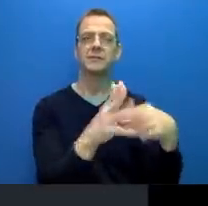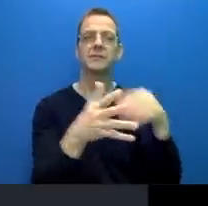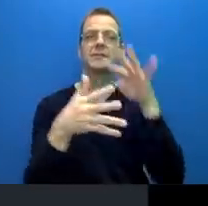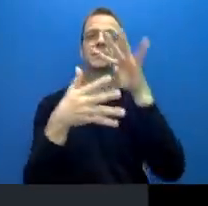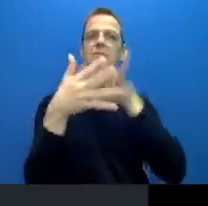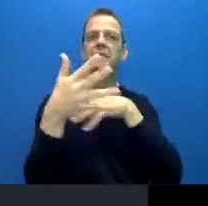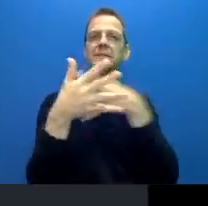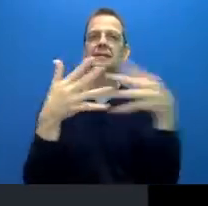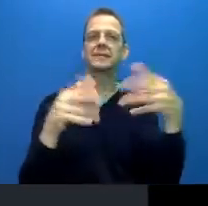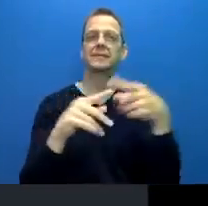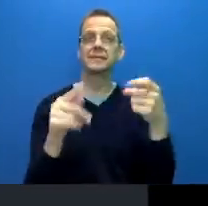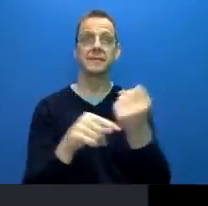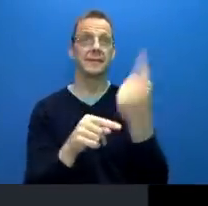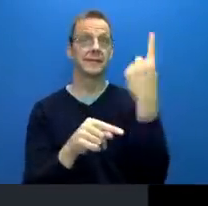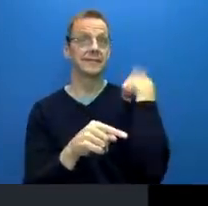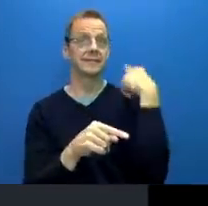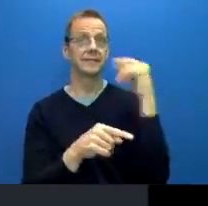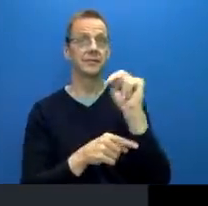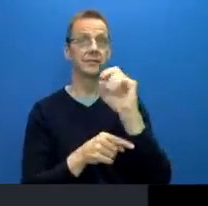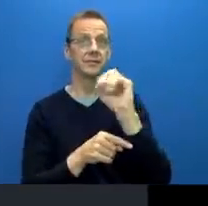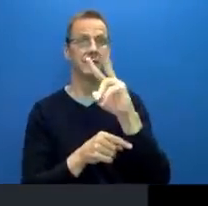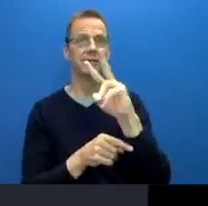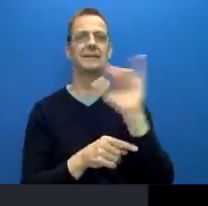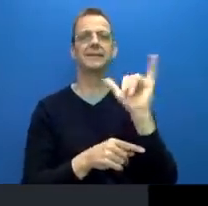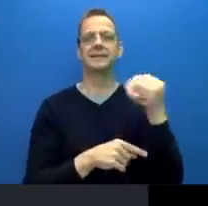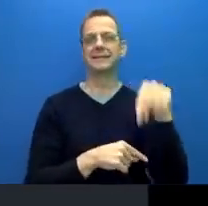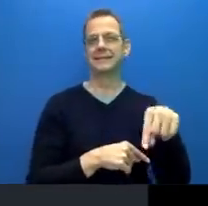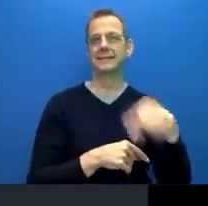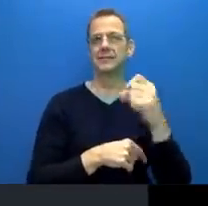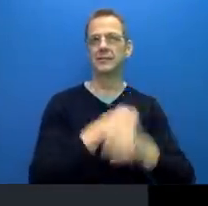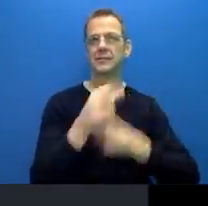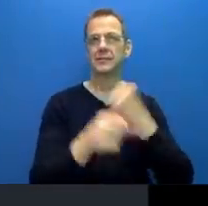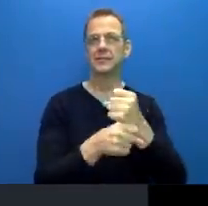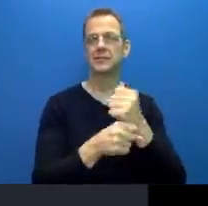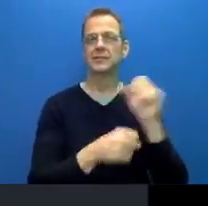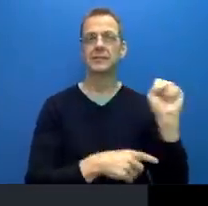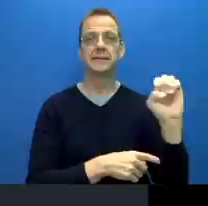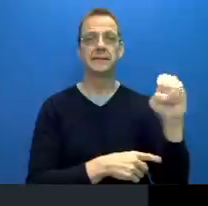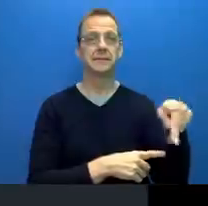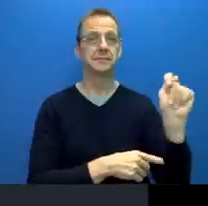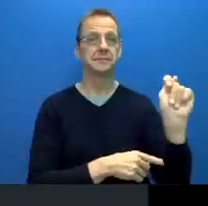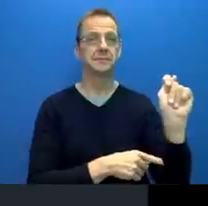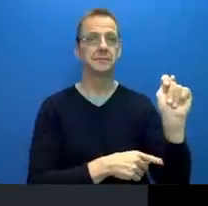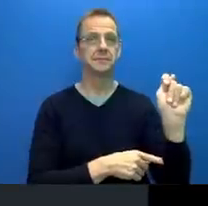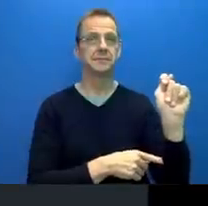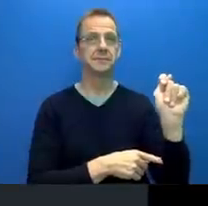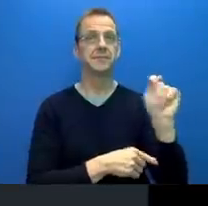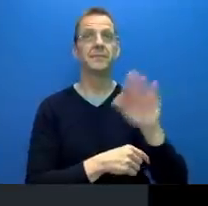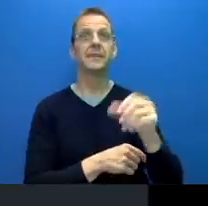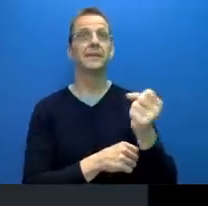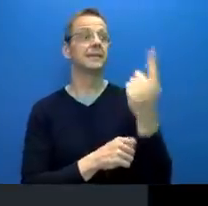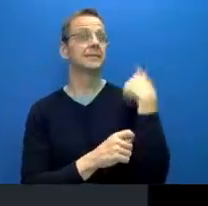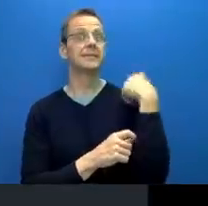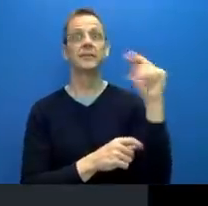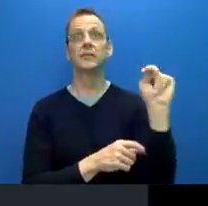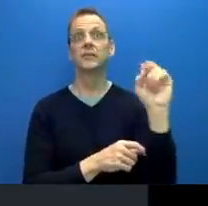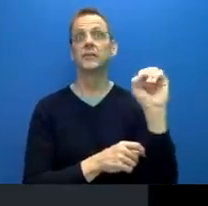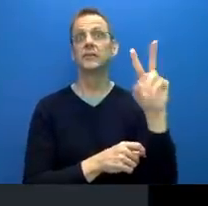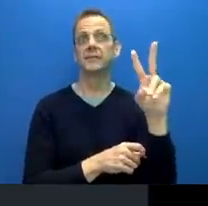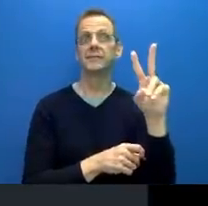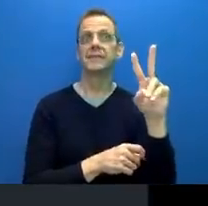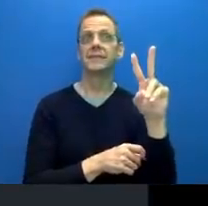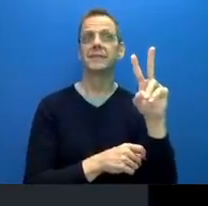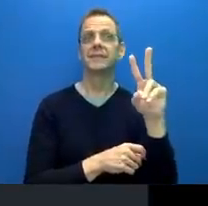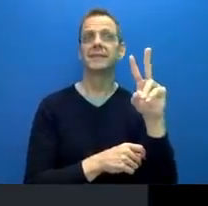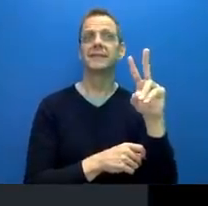grades 7 to 12 move online at the end of that month, last November. So it remains to be seen if